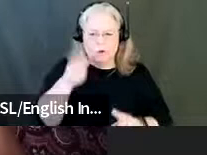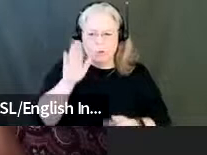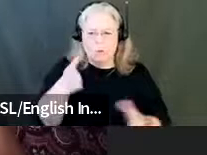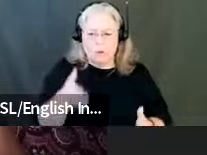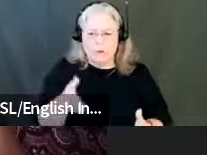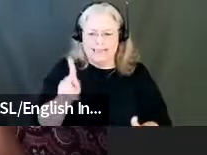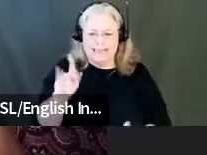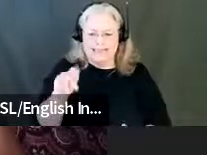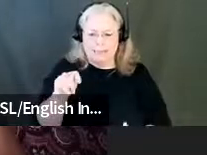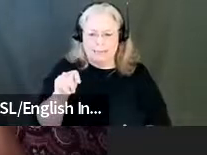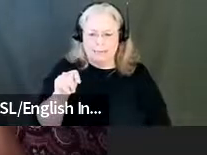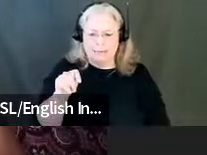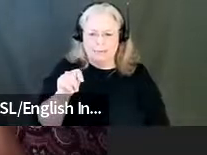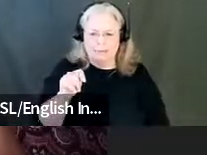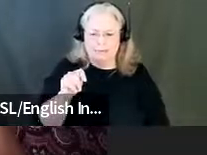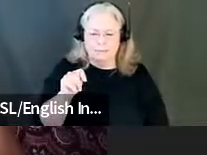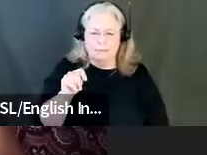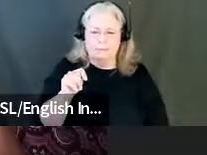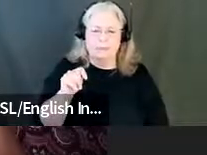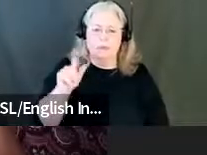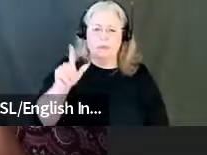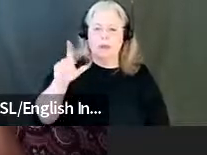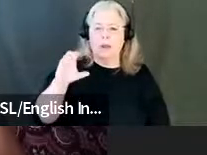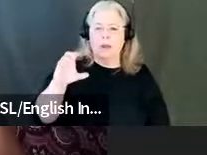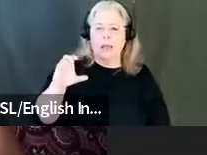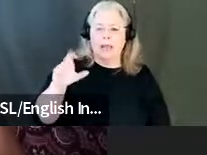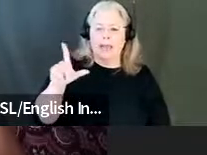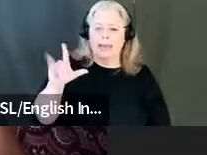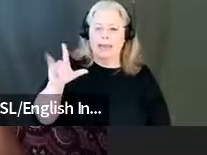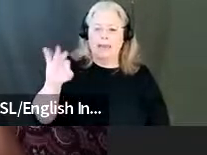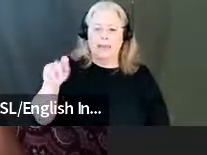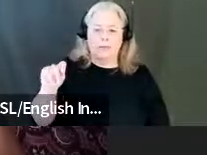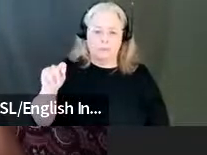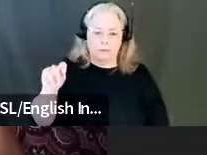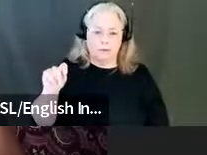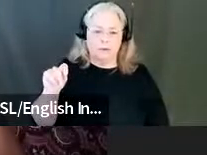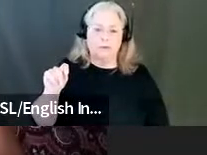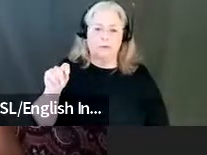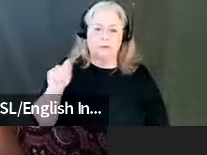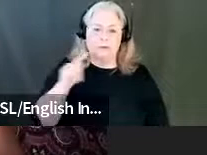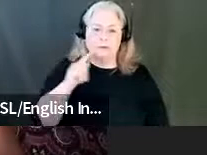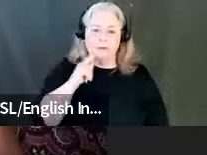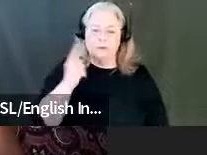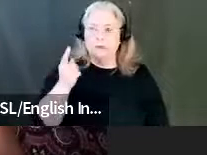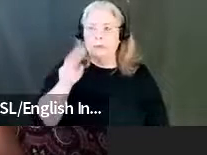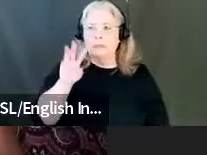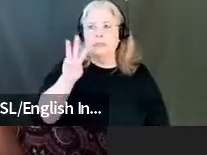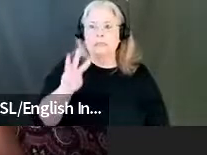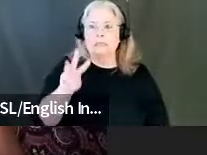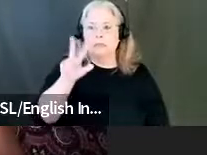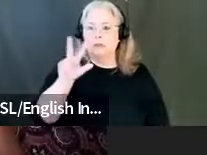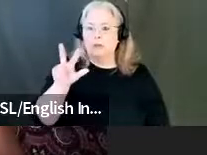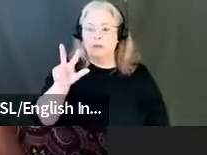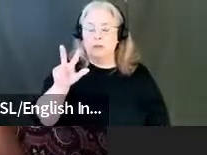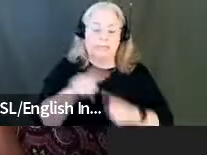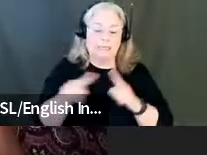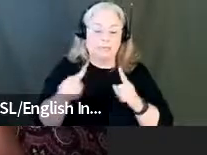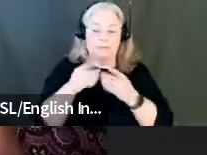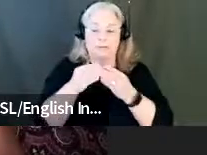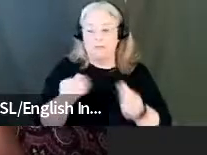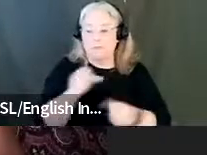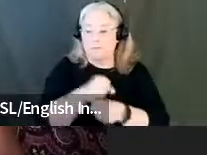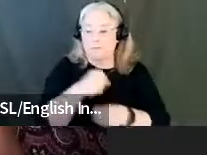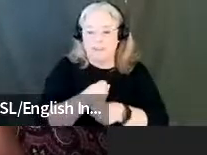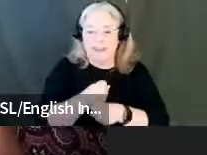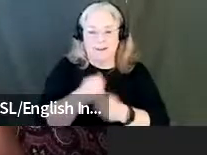your kit. Locklift rug gripper tape. I've come up with 63 different solutions you can make with